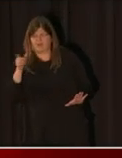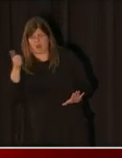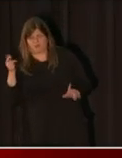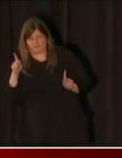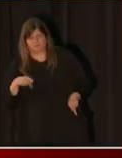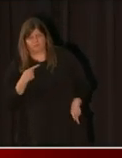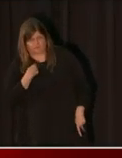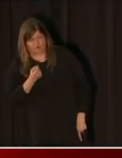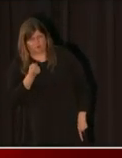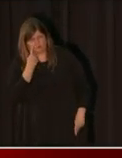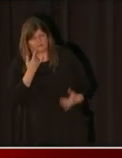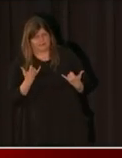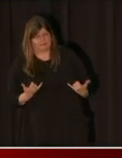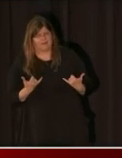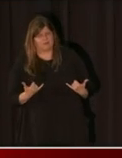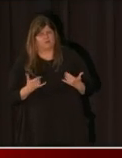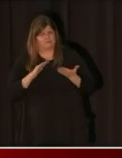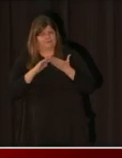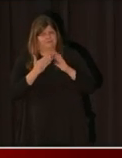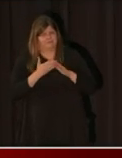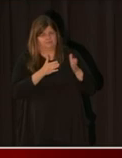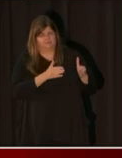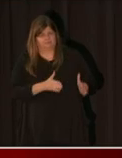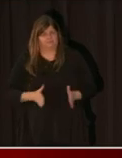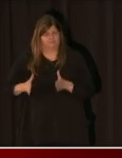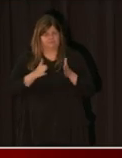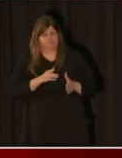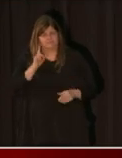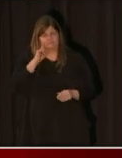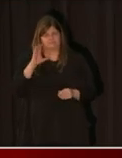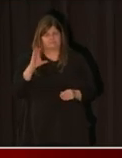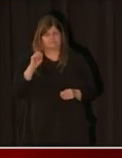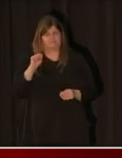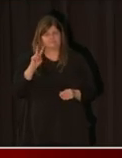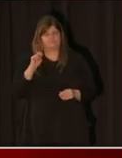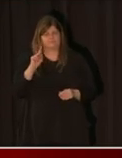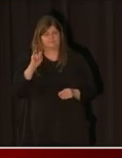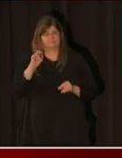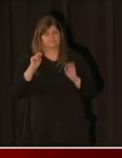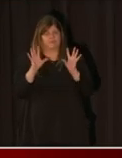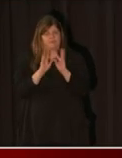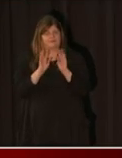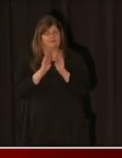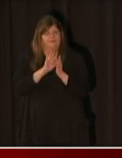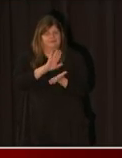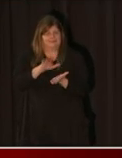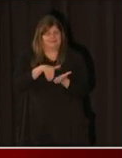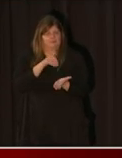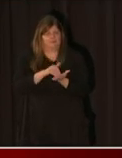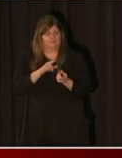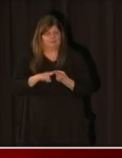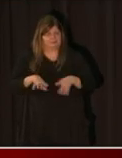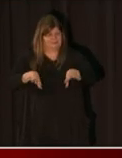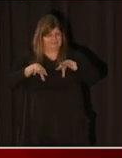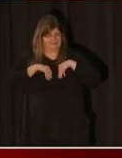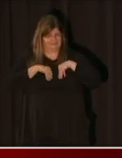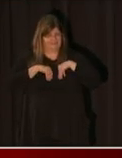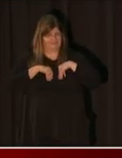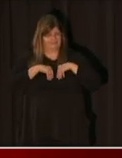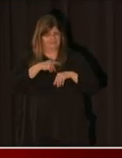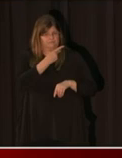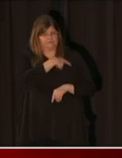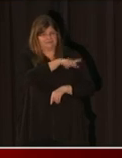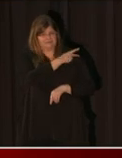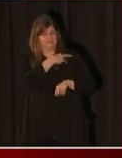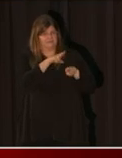center to handle patients. Could you tell us about that? We are. We have, and as I mentioned, I think a